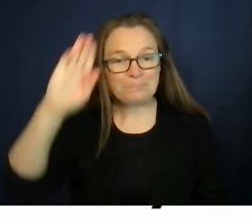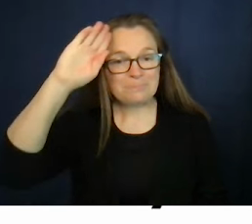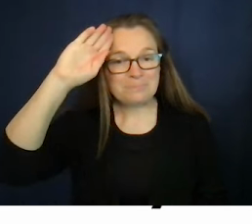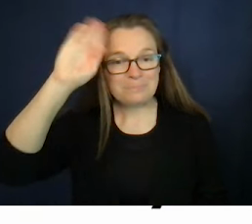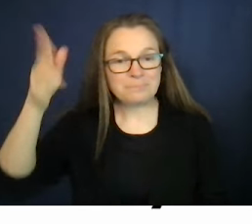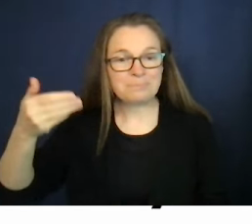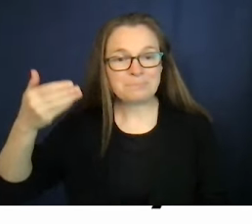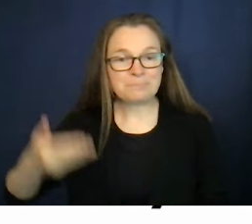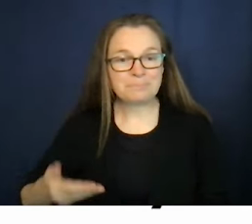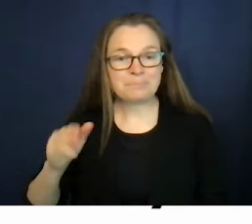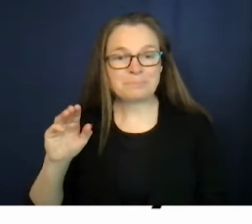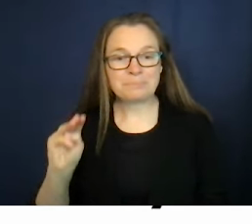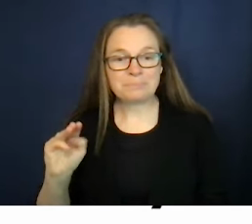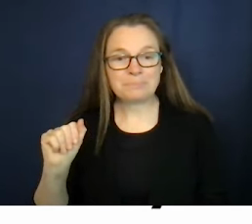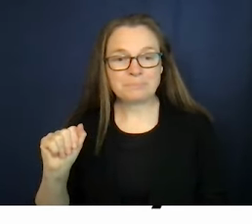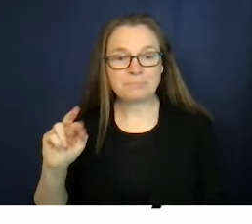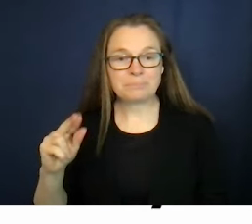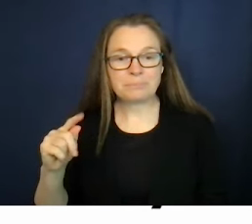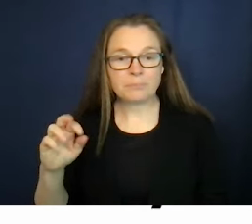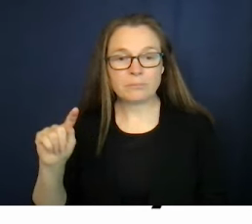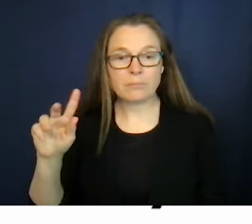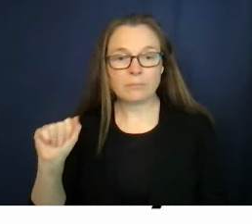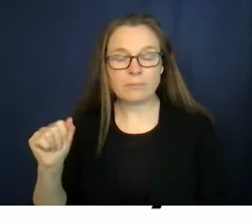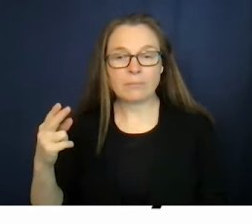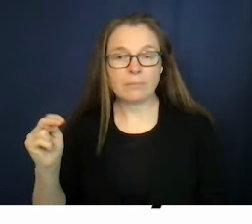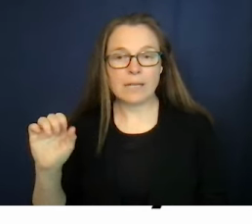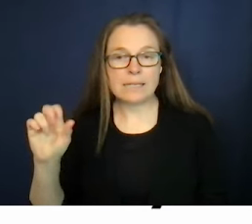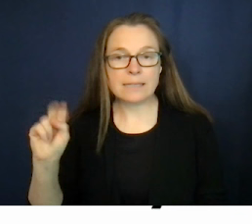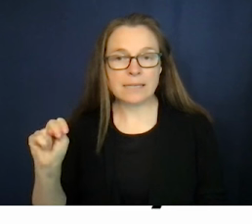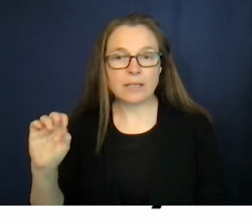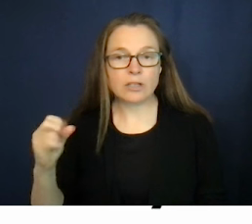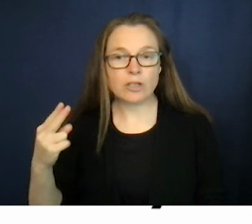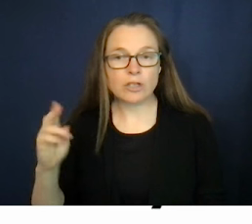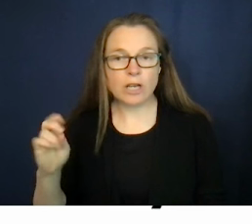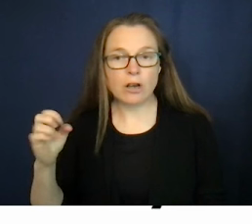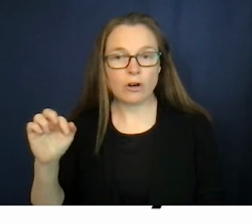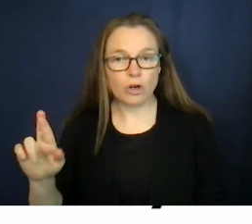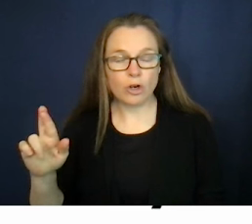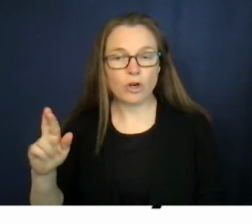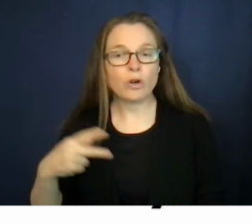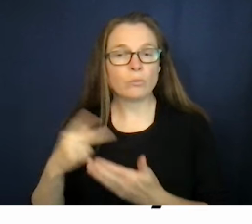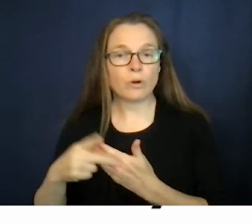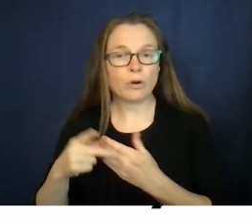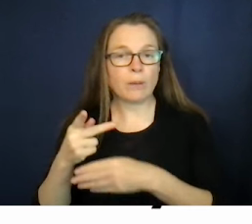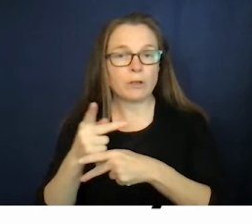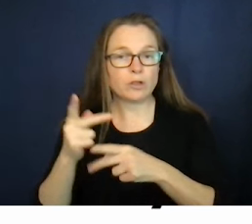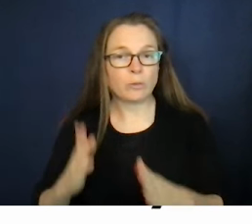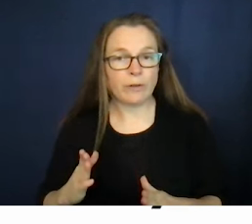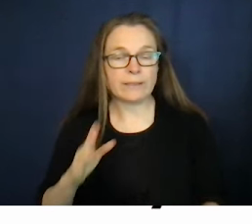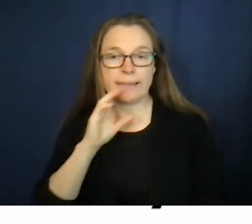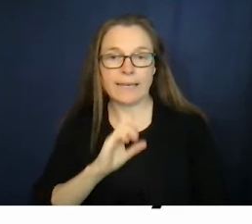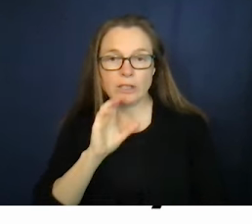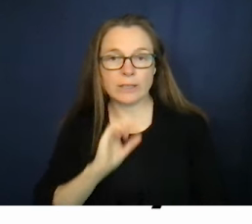Hello, my name is Margreta Hansen. I use she, her pronouns. I am a program supervisor in